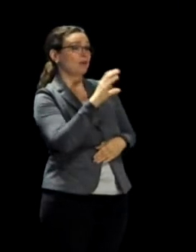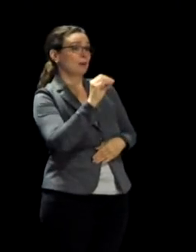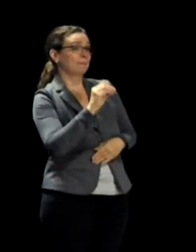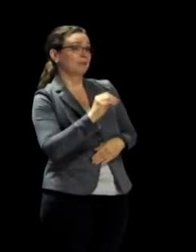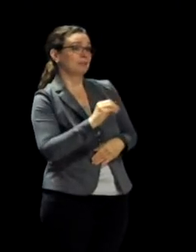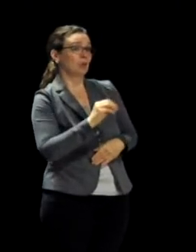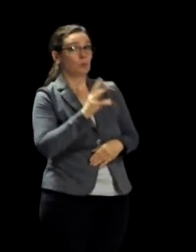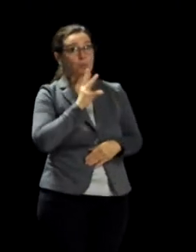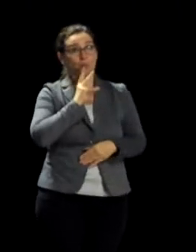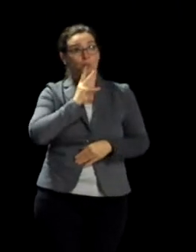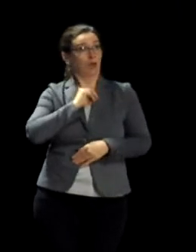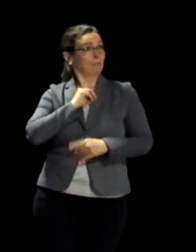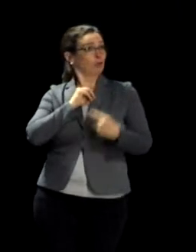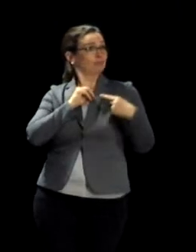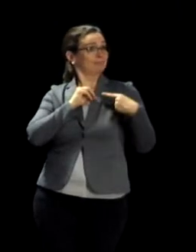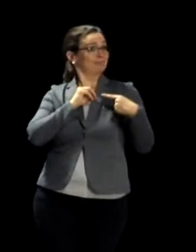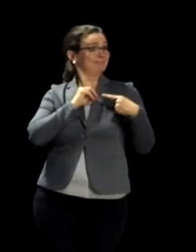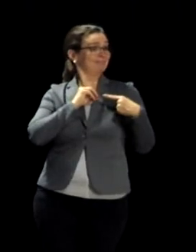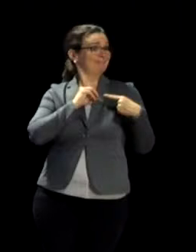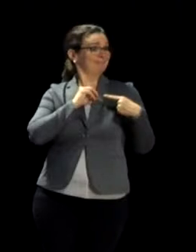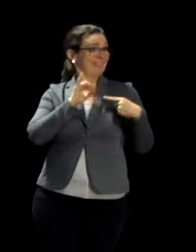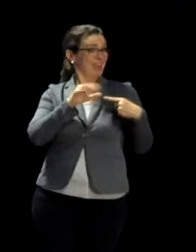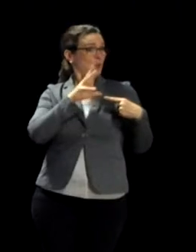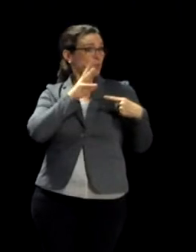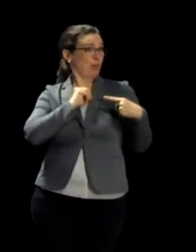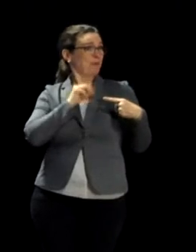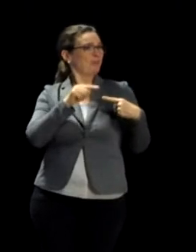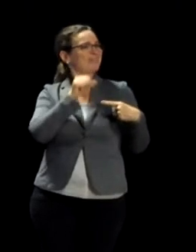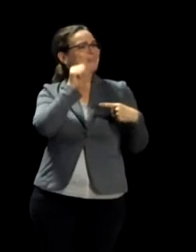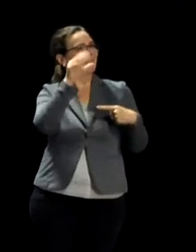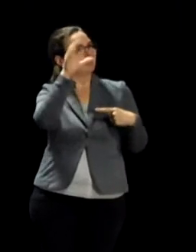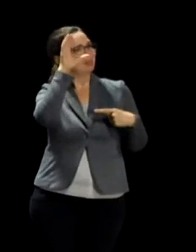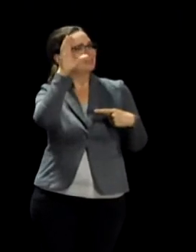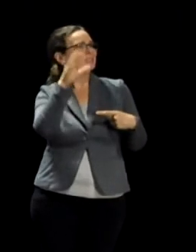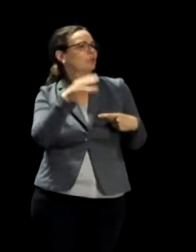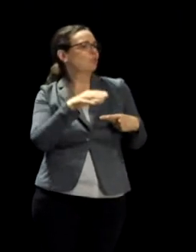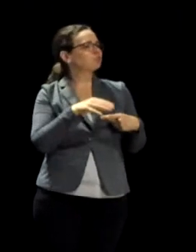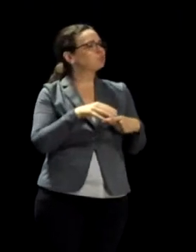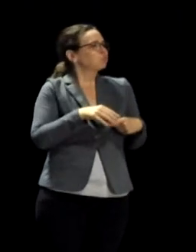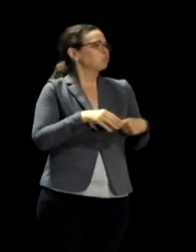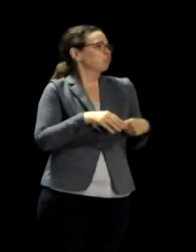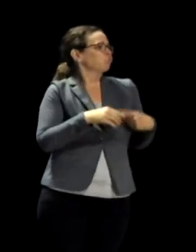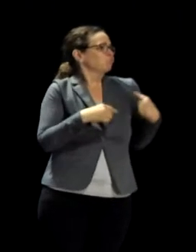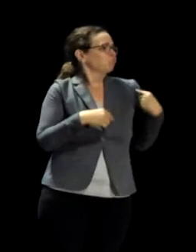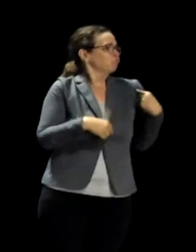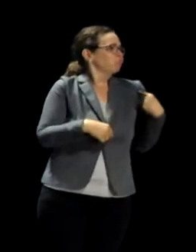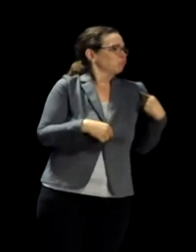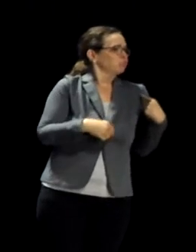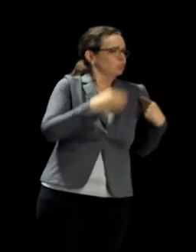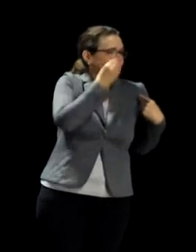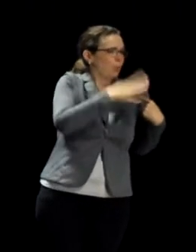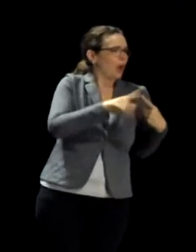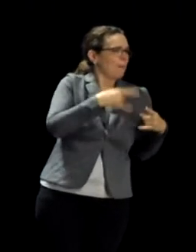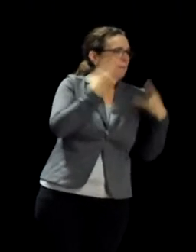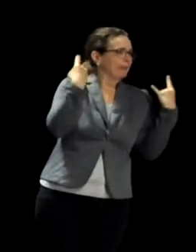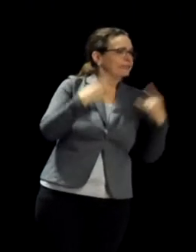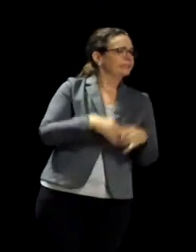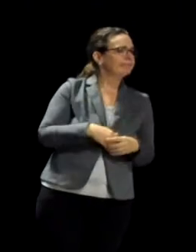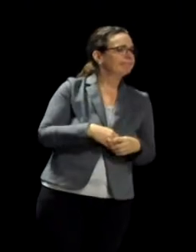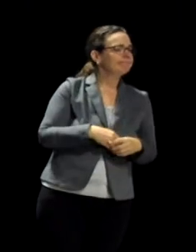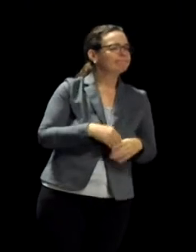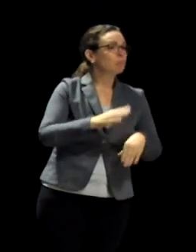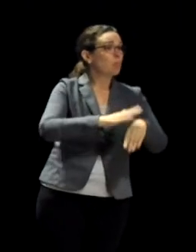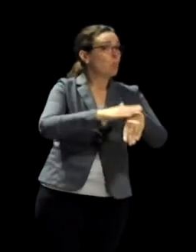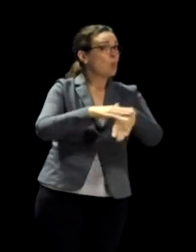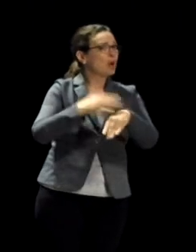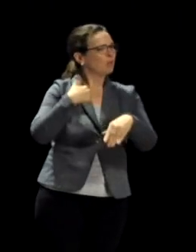certainly Walmart hasn't been the best to work with. Are they the one that got I'm not sure. I would have to check with our law department on that.